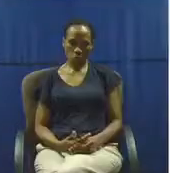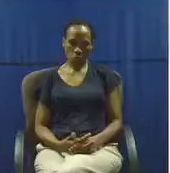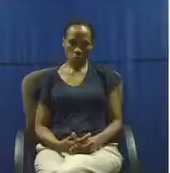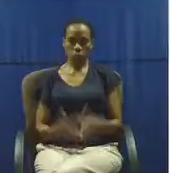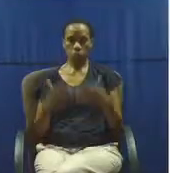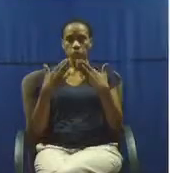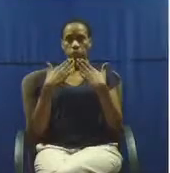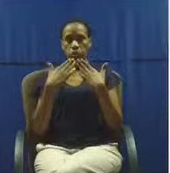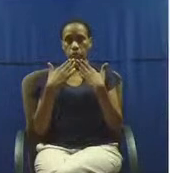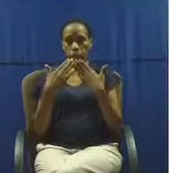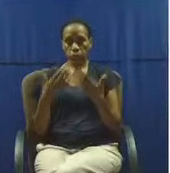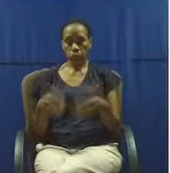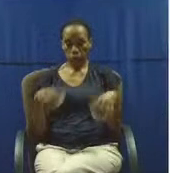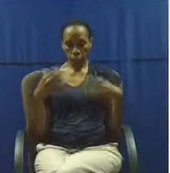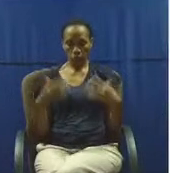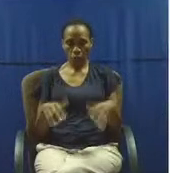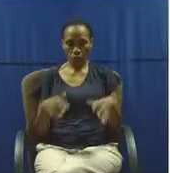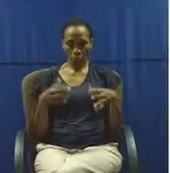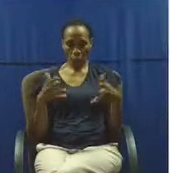Thank you very much,